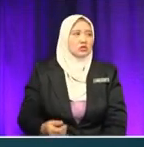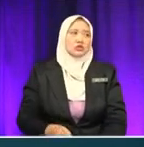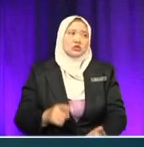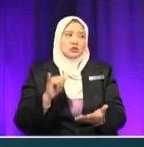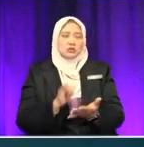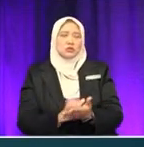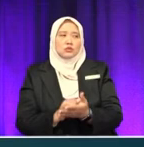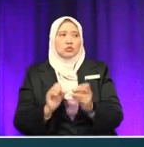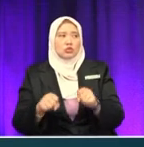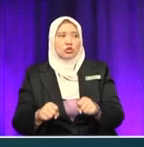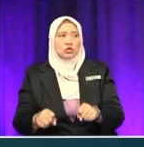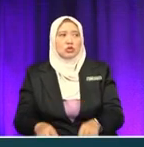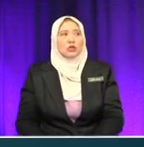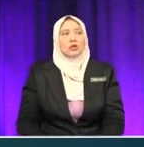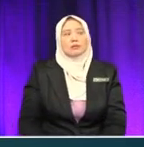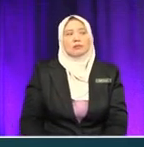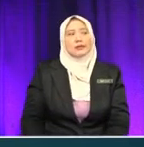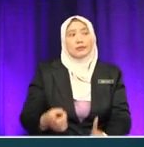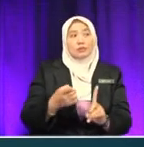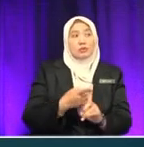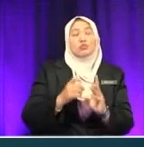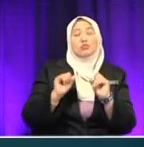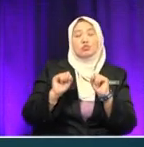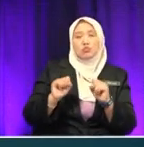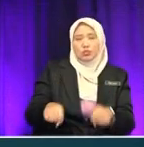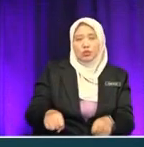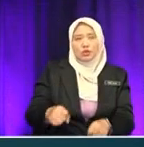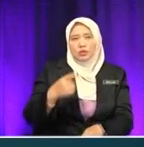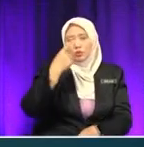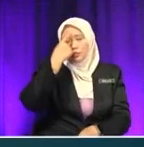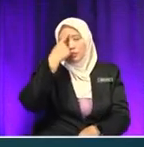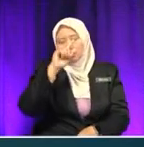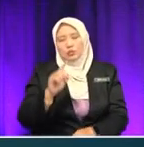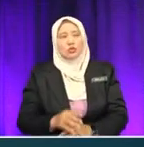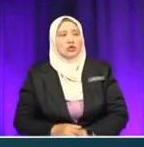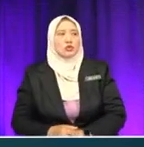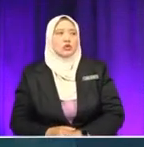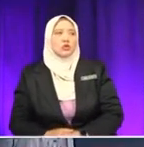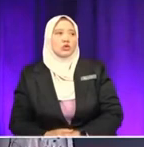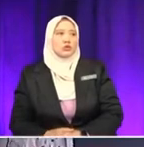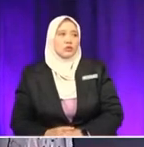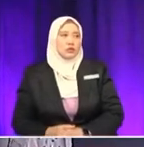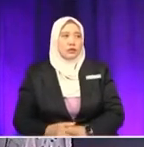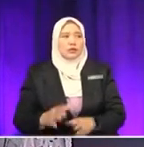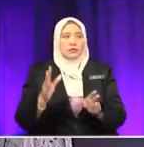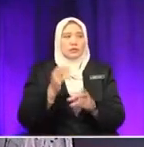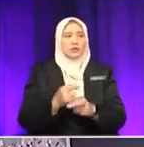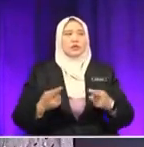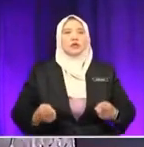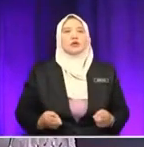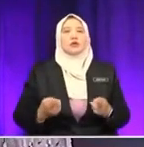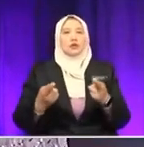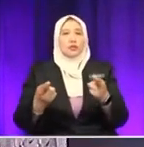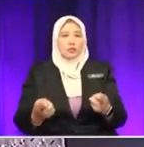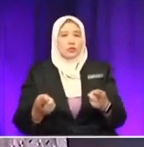is, can reward myself. And can you see that, Tivia? We have to plus one more because you need 2 colors in 1 sentence, people. Mm-hmm.